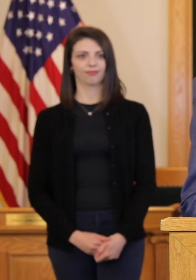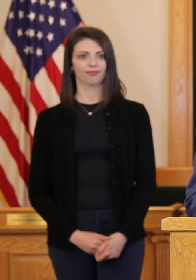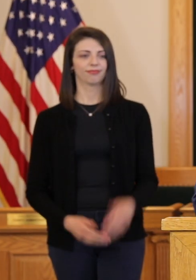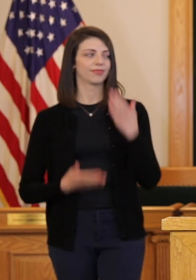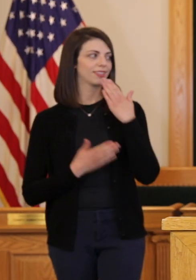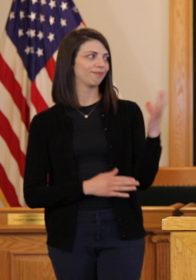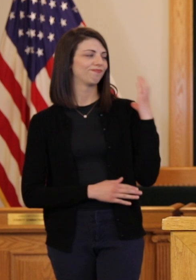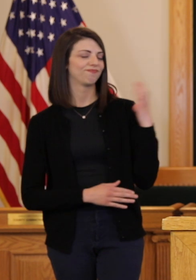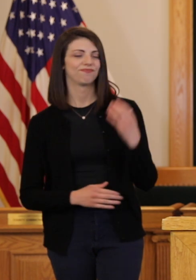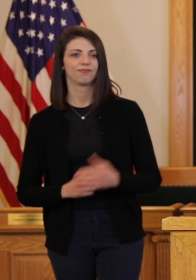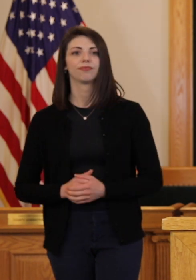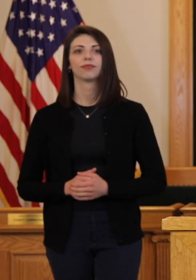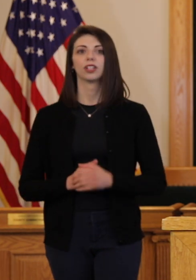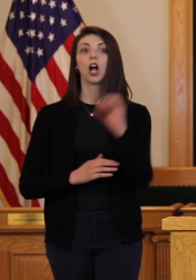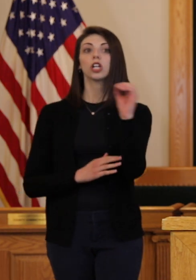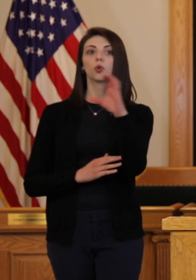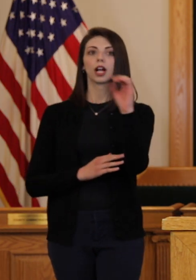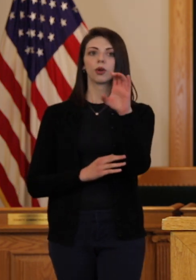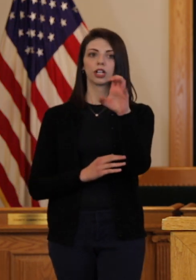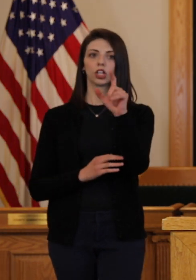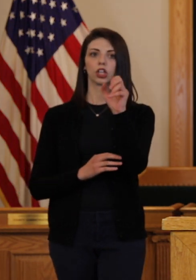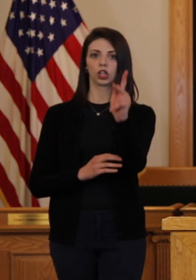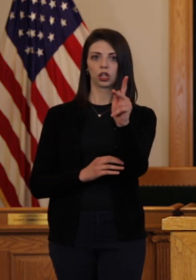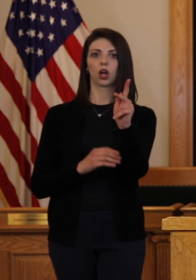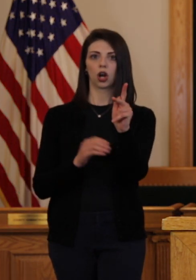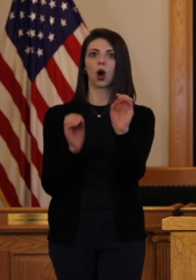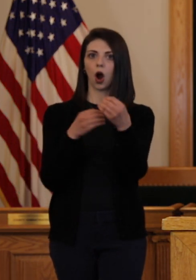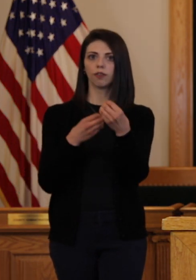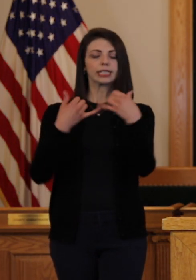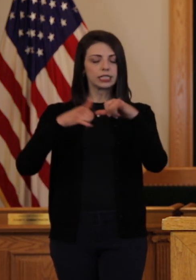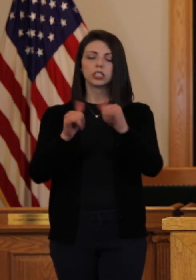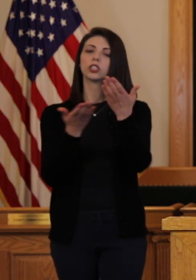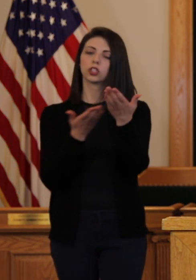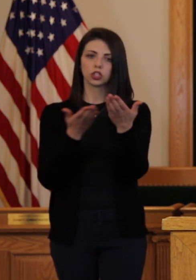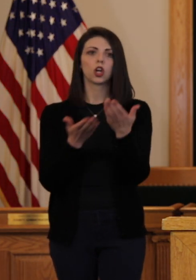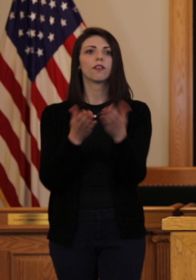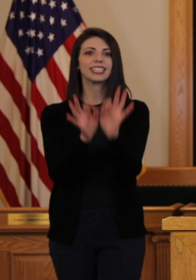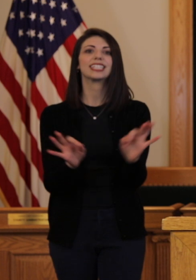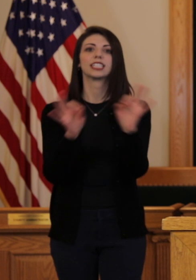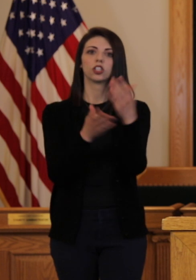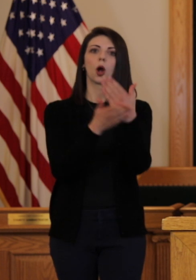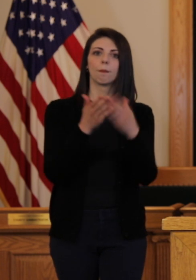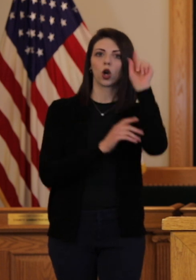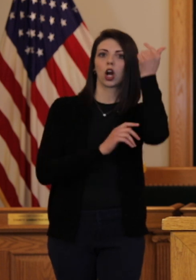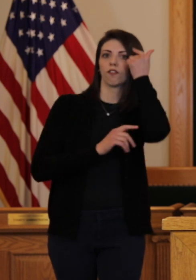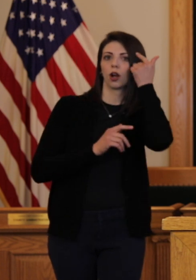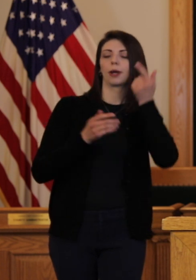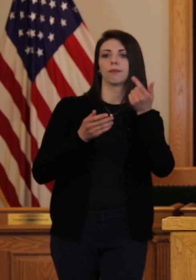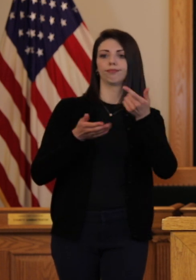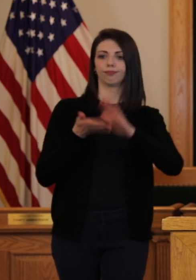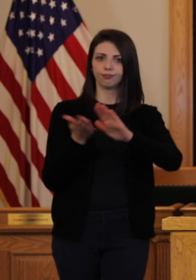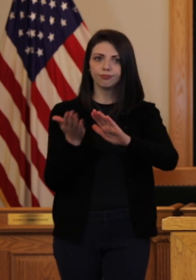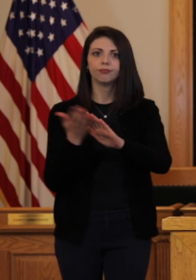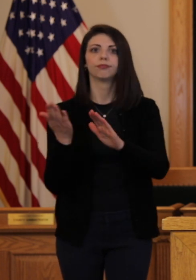Thank you, Chairman. The Oswego County Clerk's office has continued serving the public and is an essential function of government throughout this pandemic.